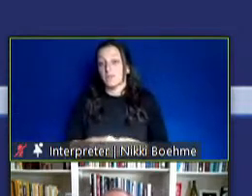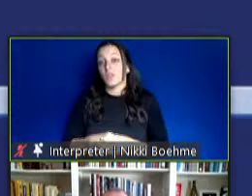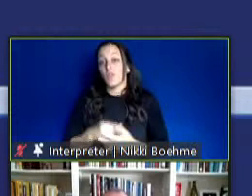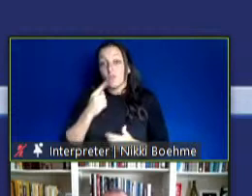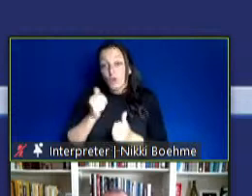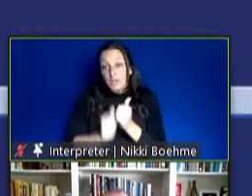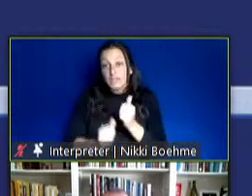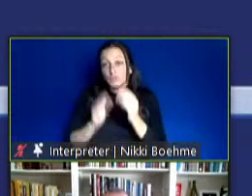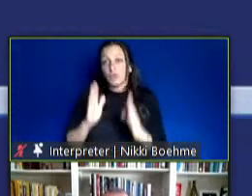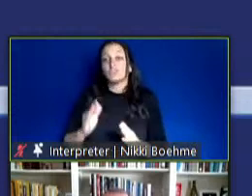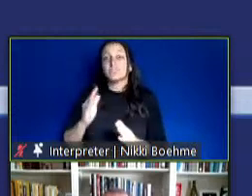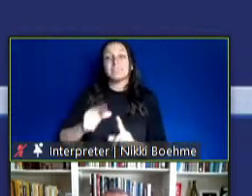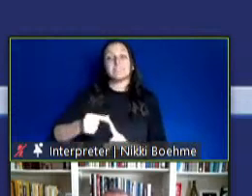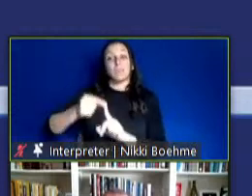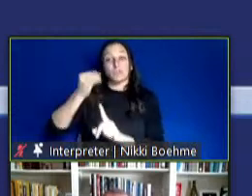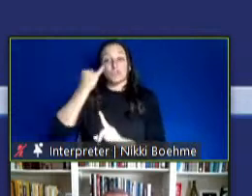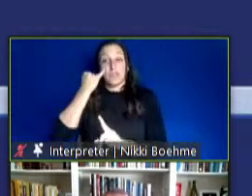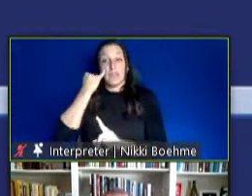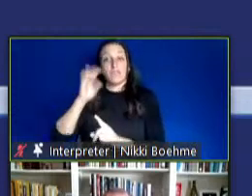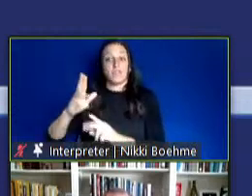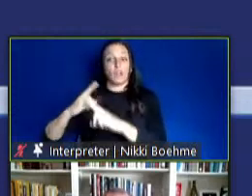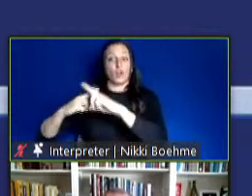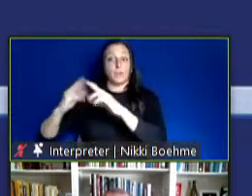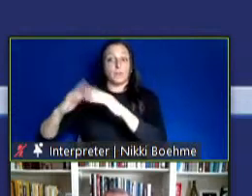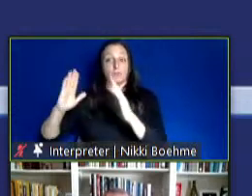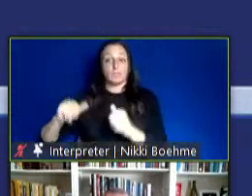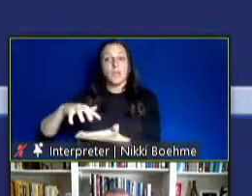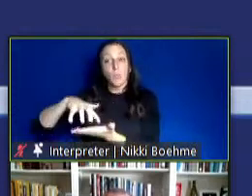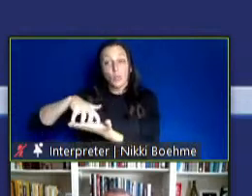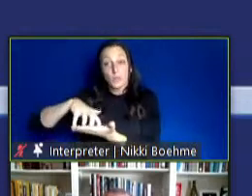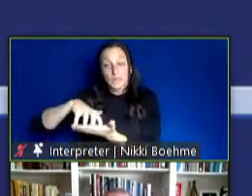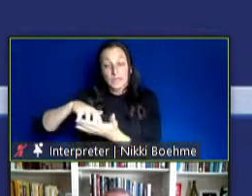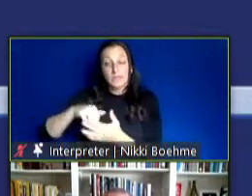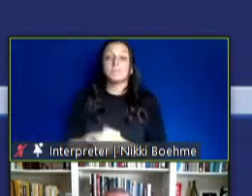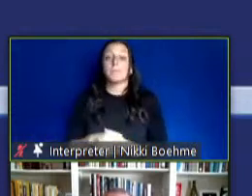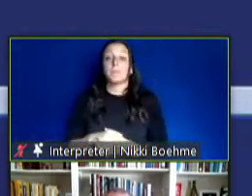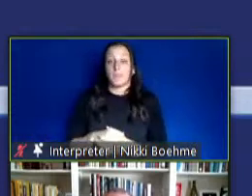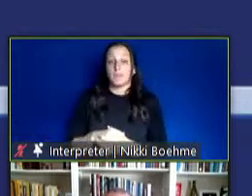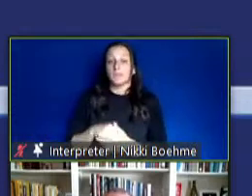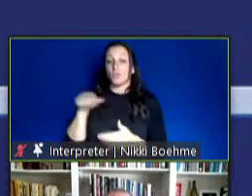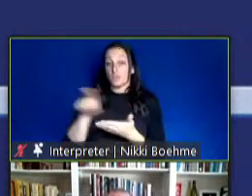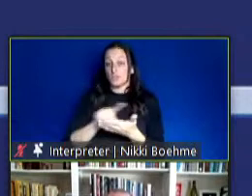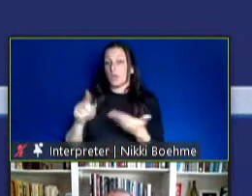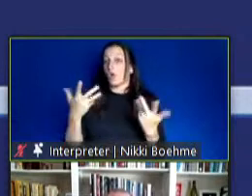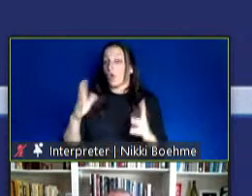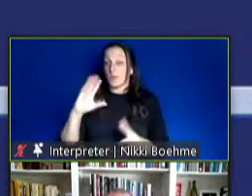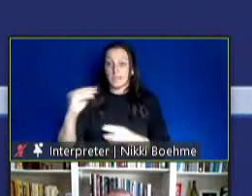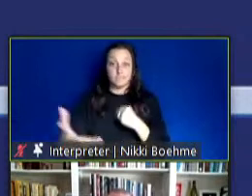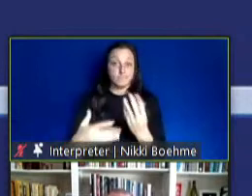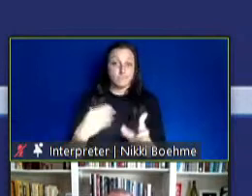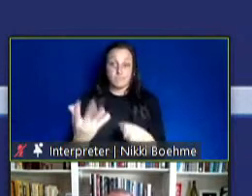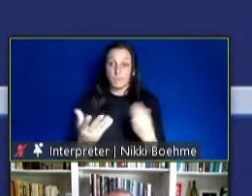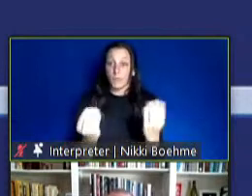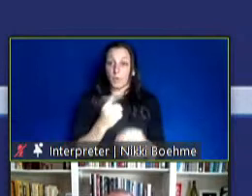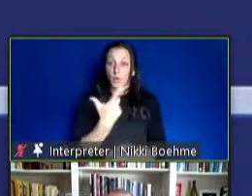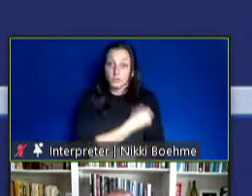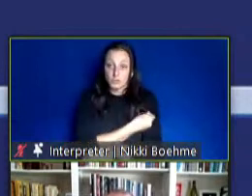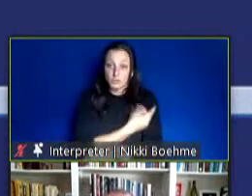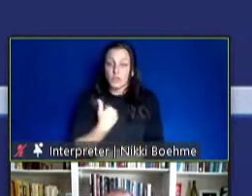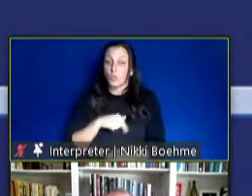with immune-compromising conditions. Really early this week, we've been giving doses. We've been letting